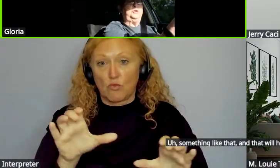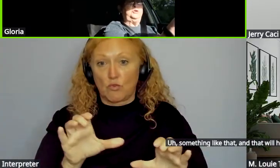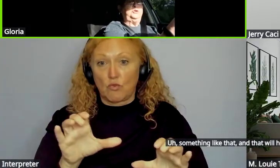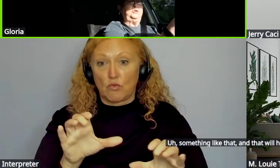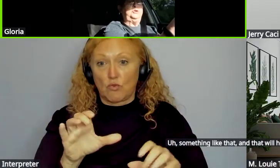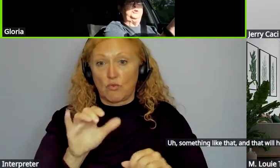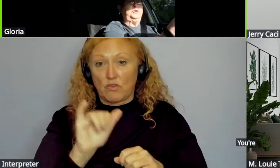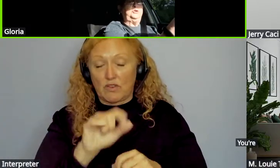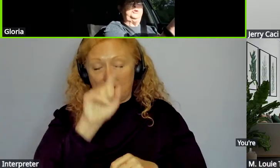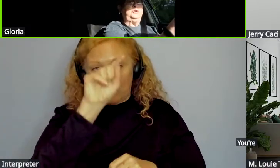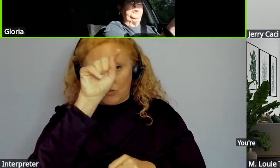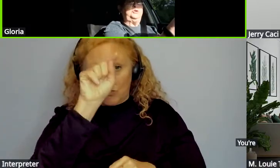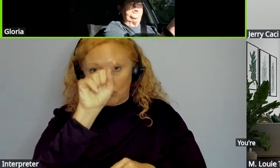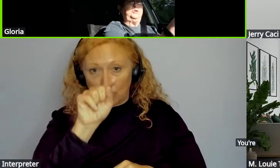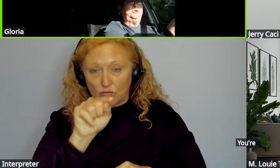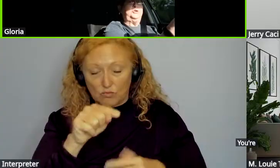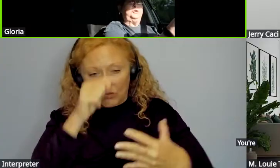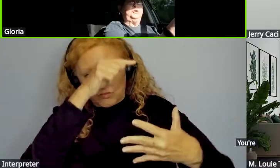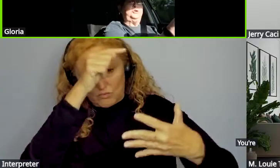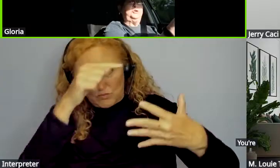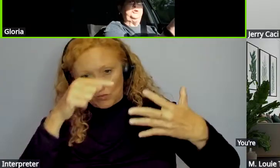sandwich.